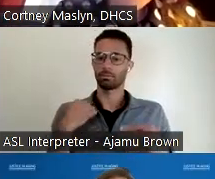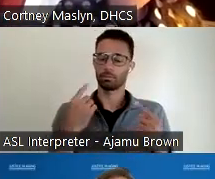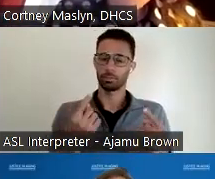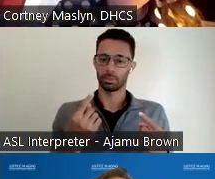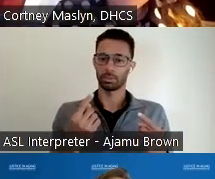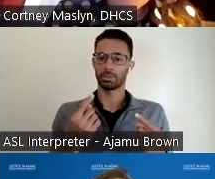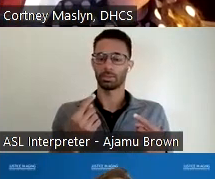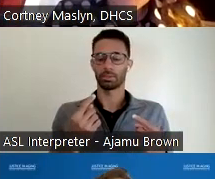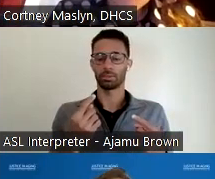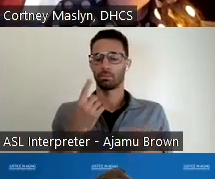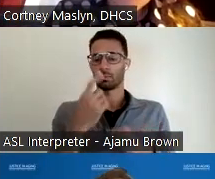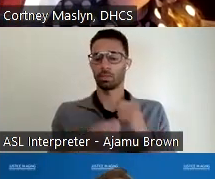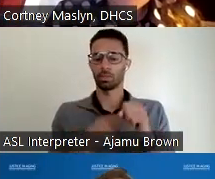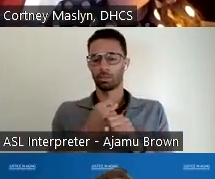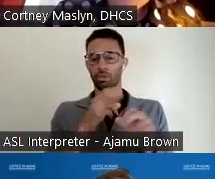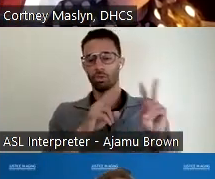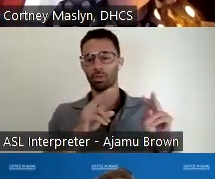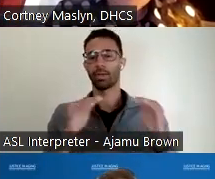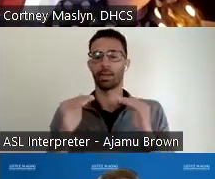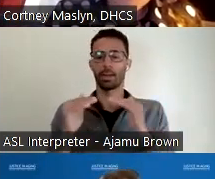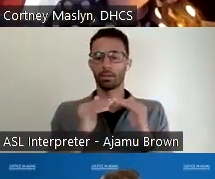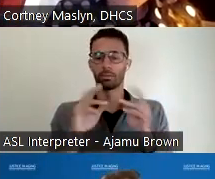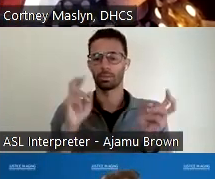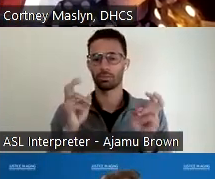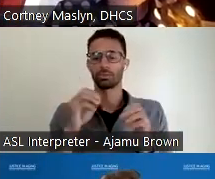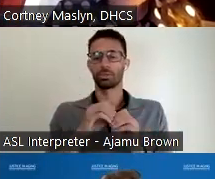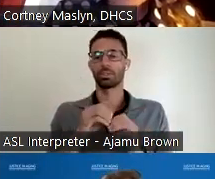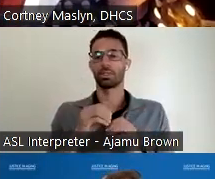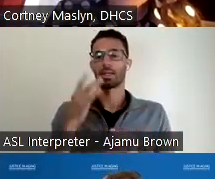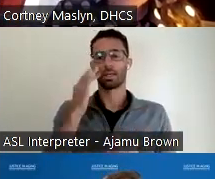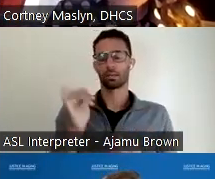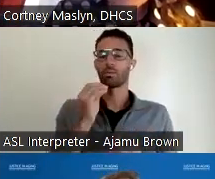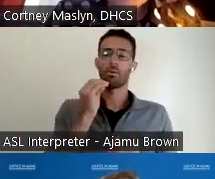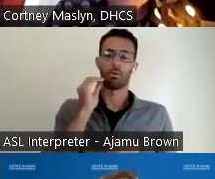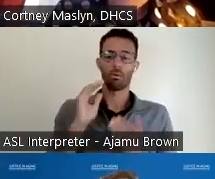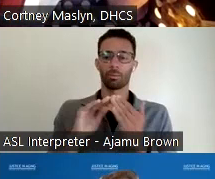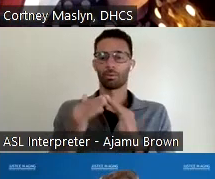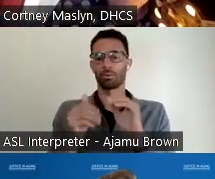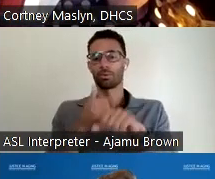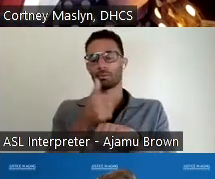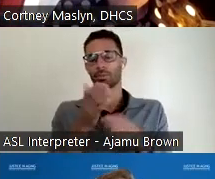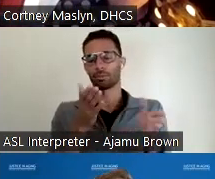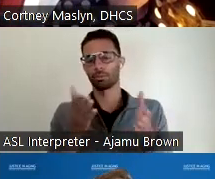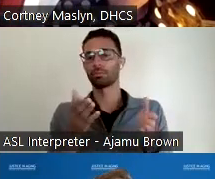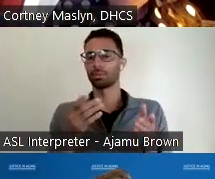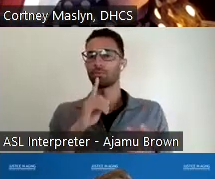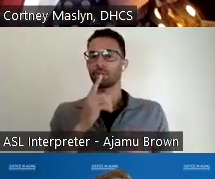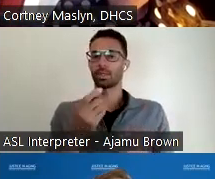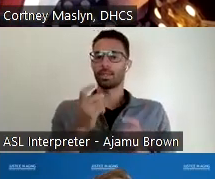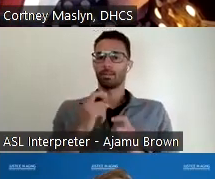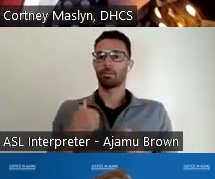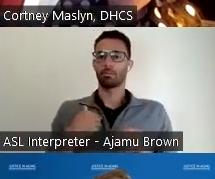at equity issues in California's home and community-based services. And it's really given me an opportunity